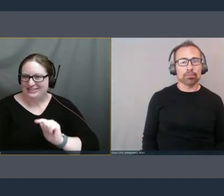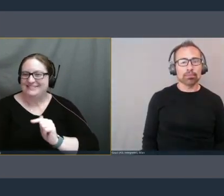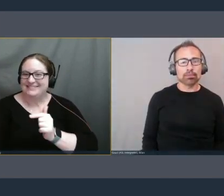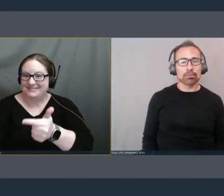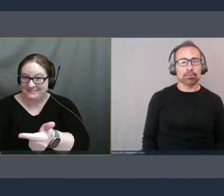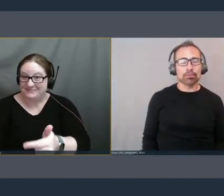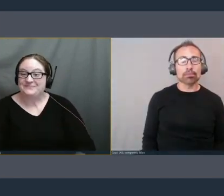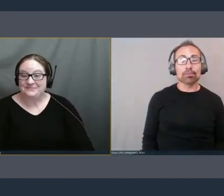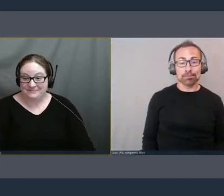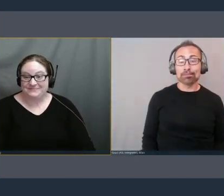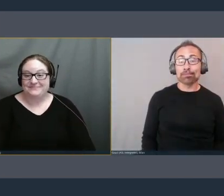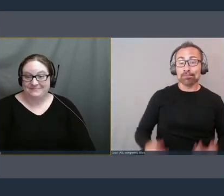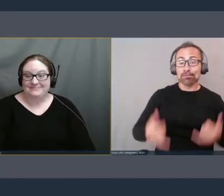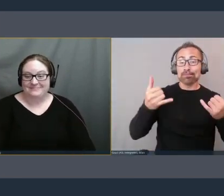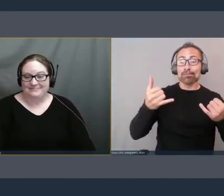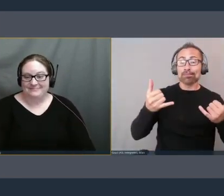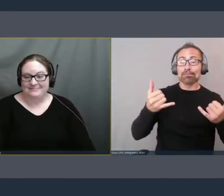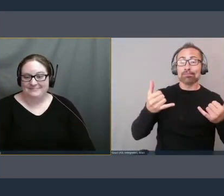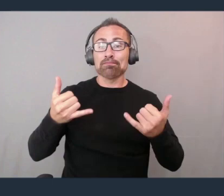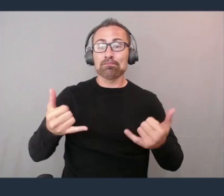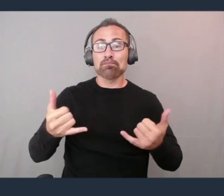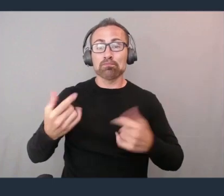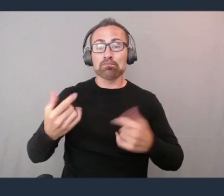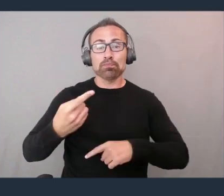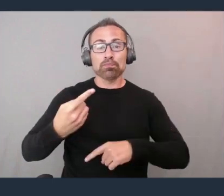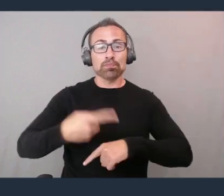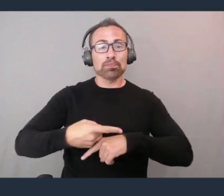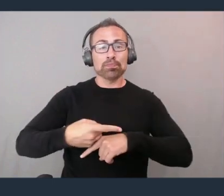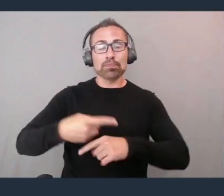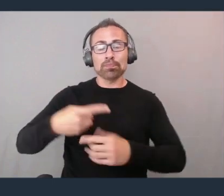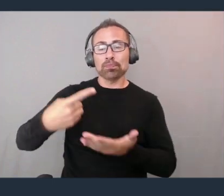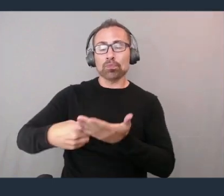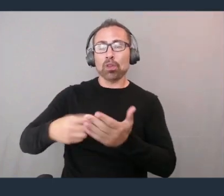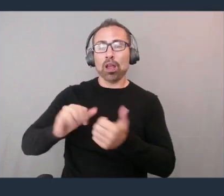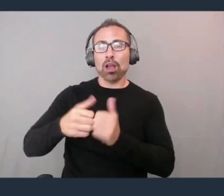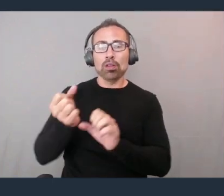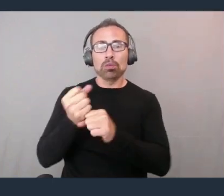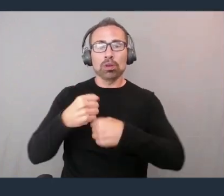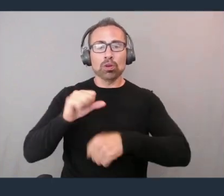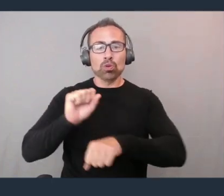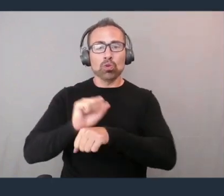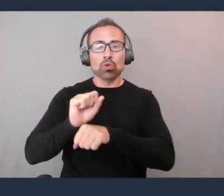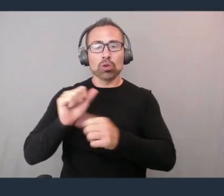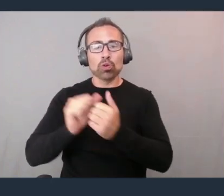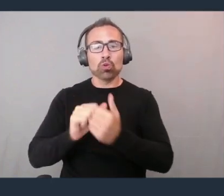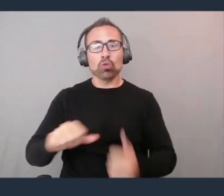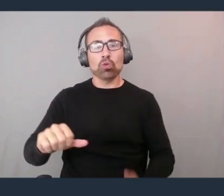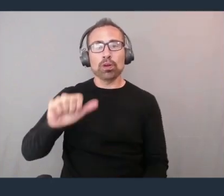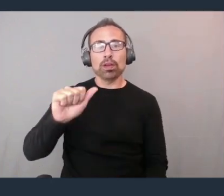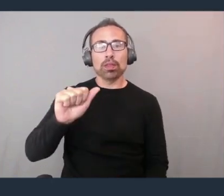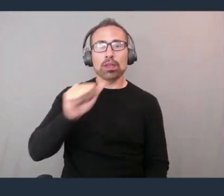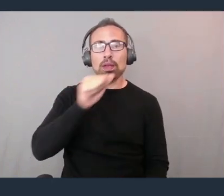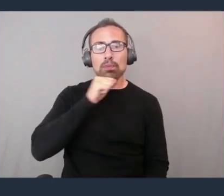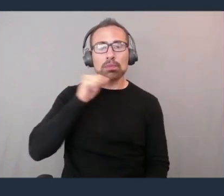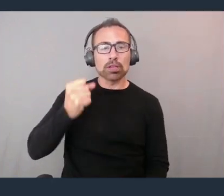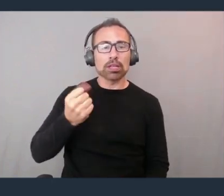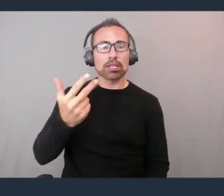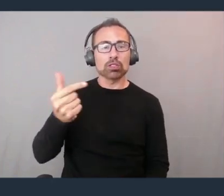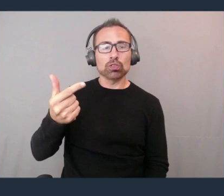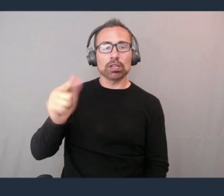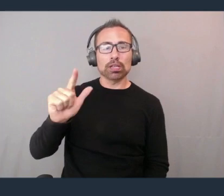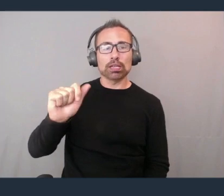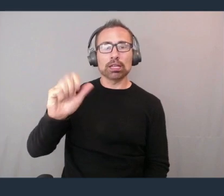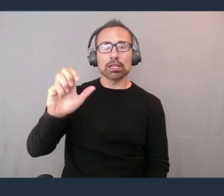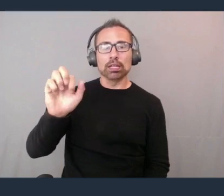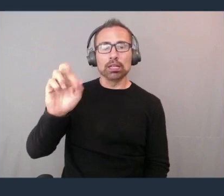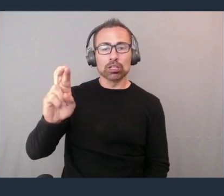putting cold data to work for AI and ML workloads with Amazon S3 Glacier. If you are a data scientist, a machine learning engineer,